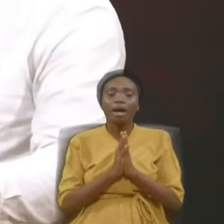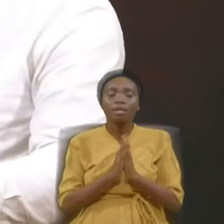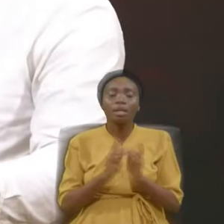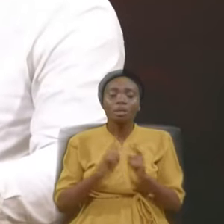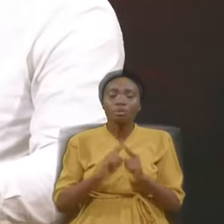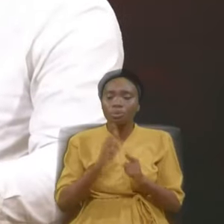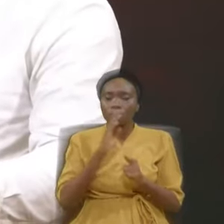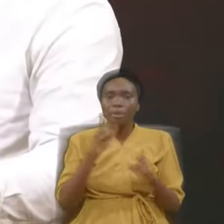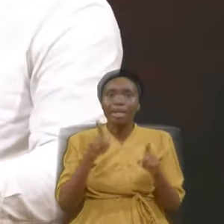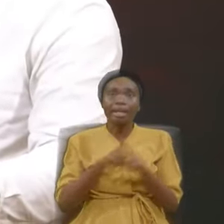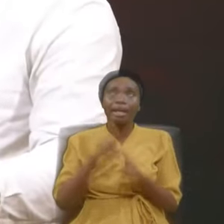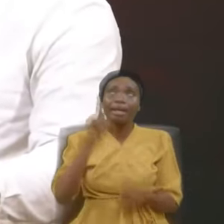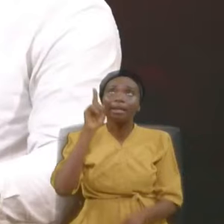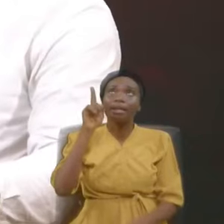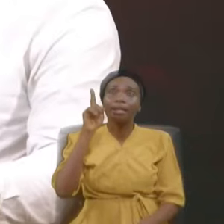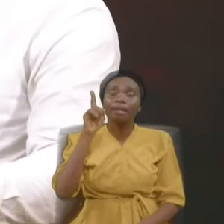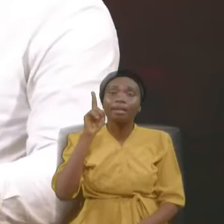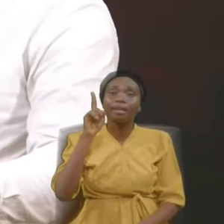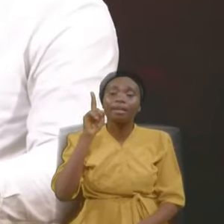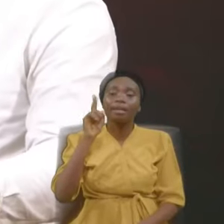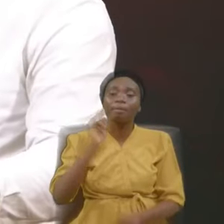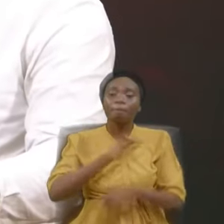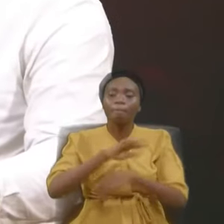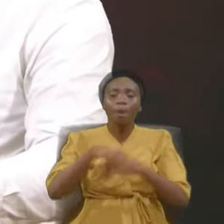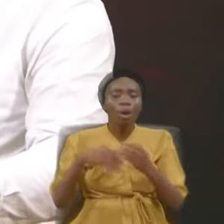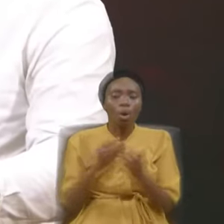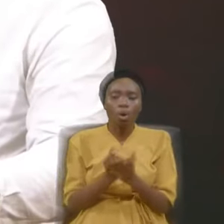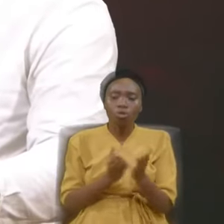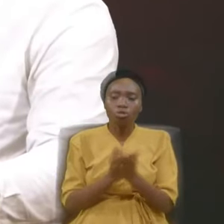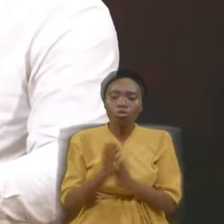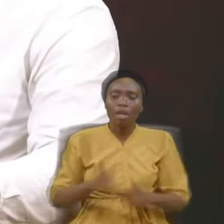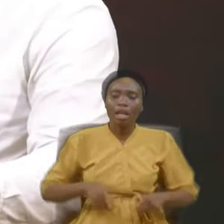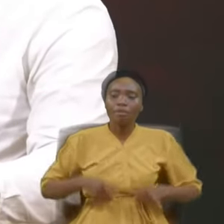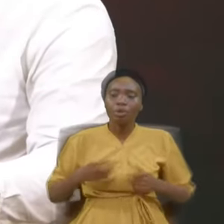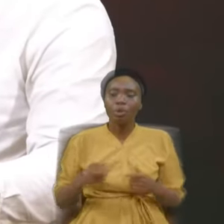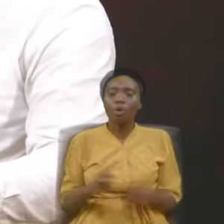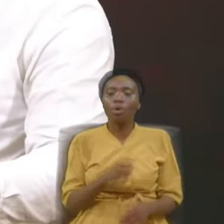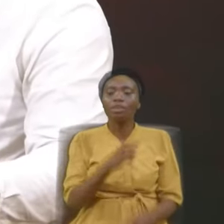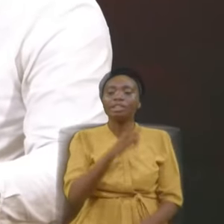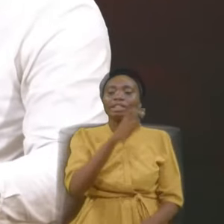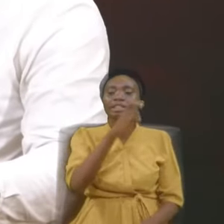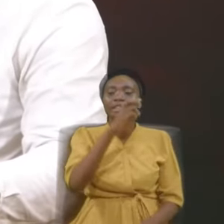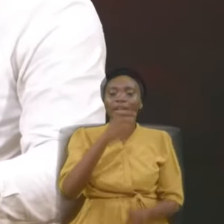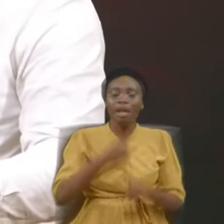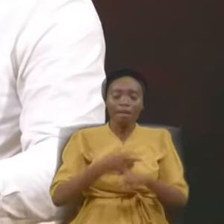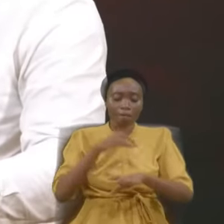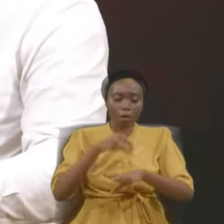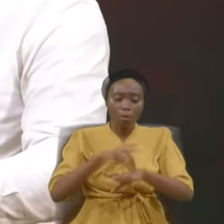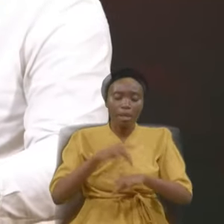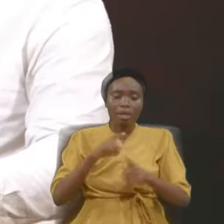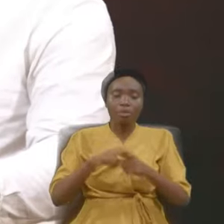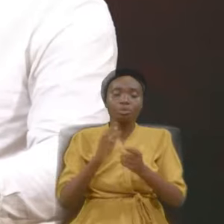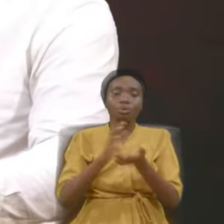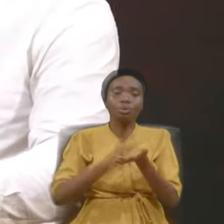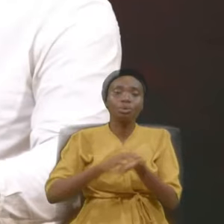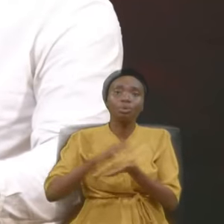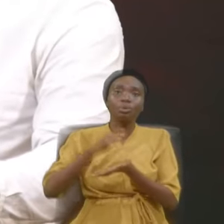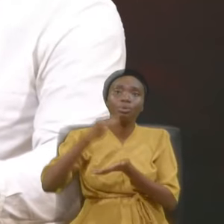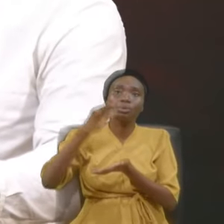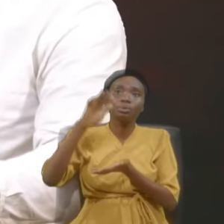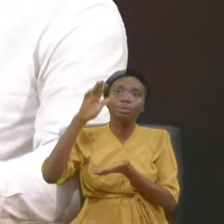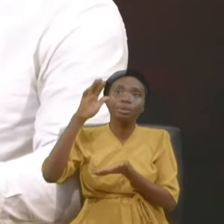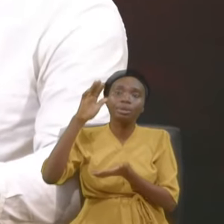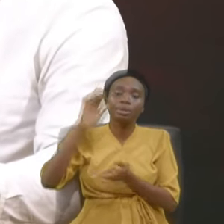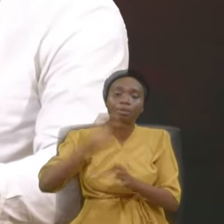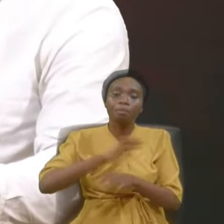all I ask, to be like him, all through life's journeying.